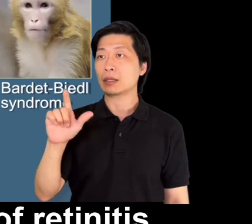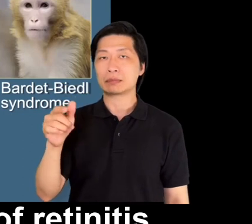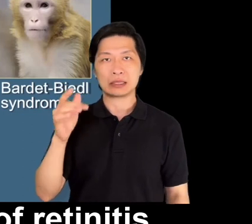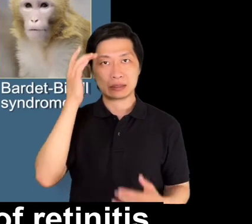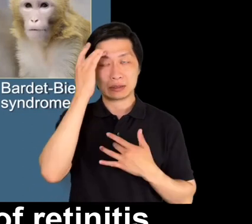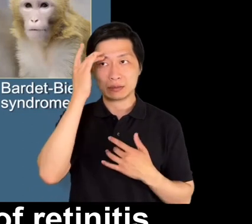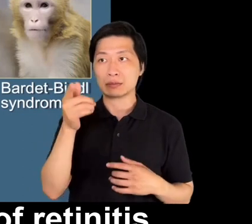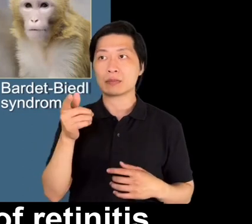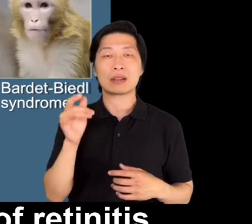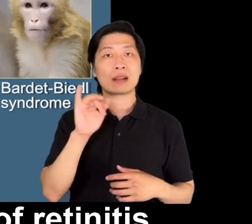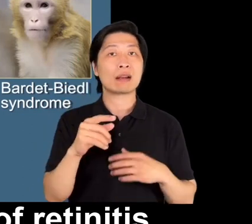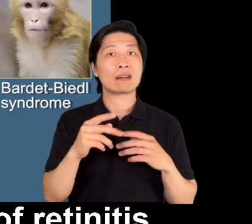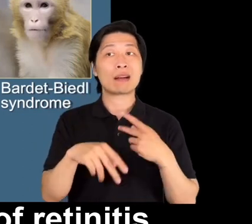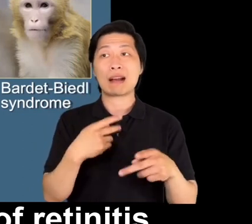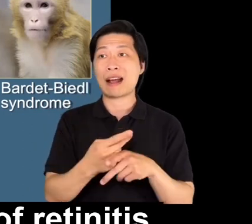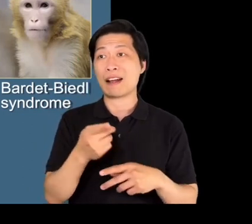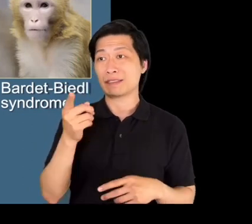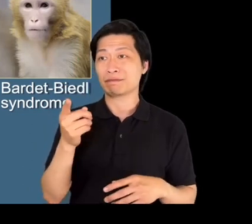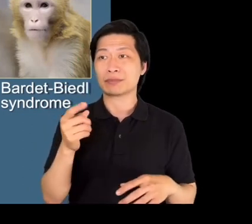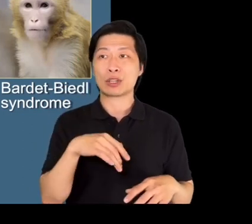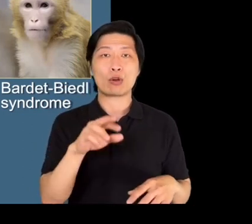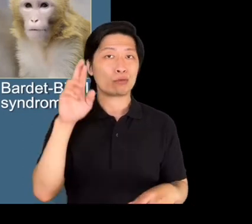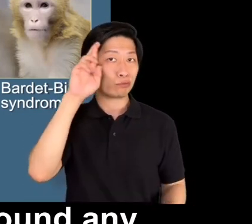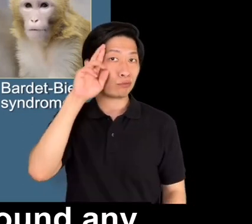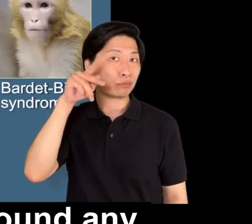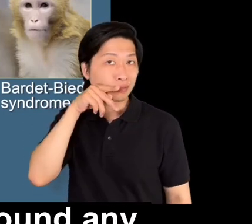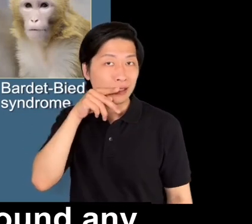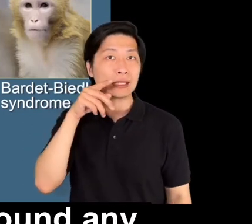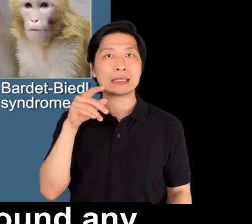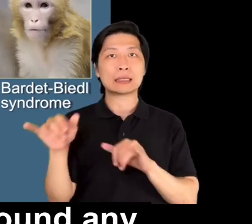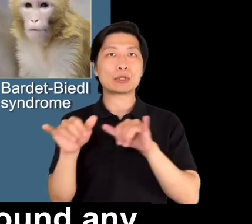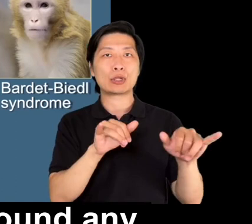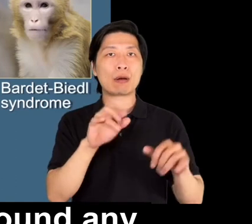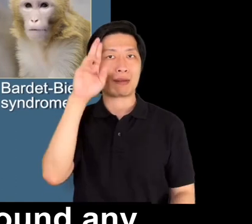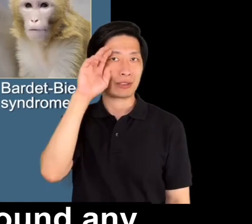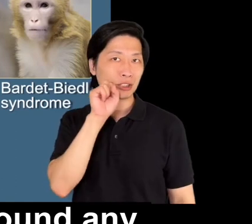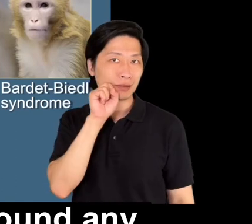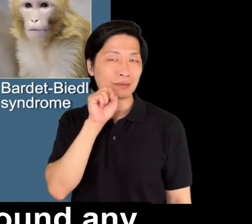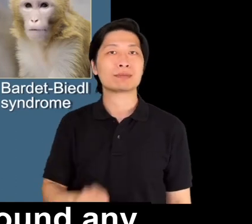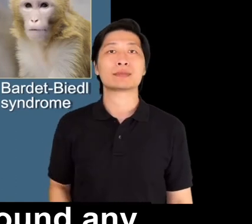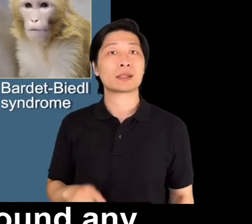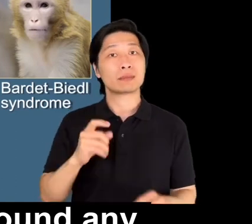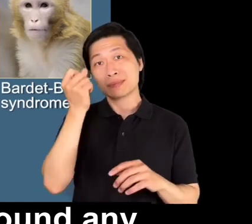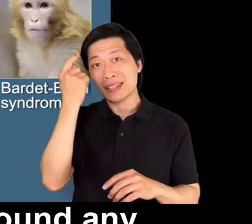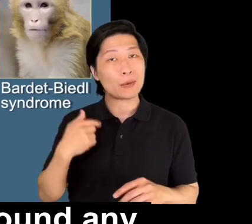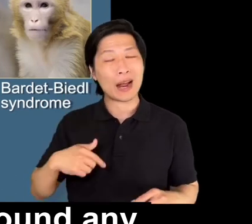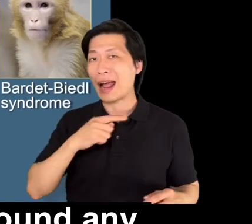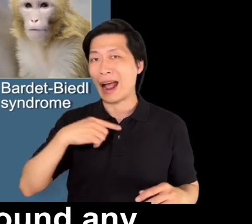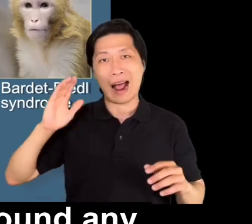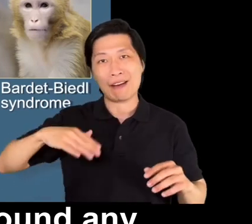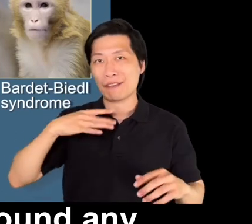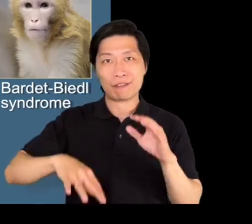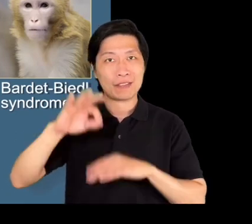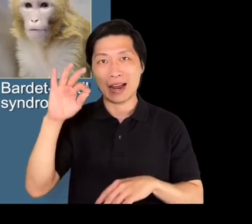But we have not found any naturally occurring models of Usher syndrome. We've also pursued